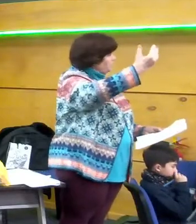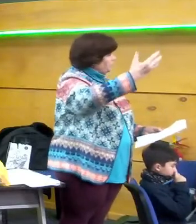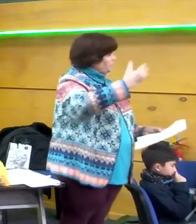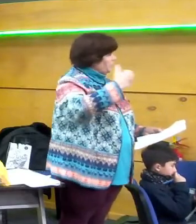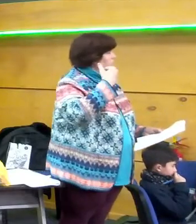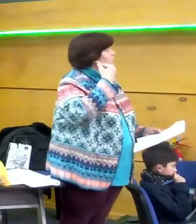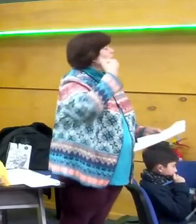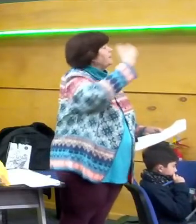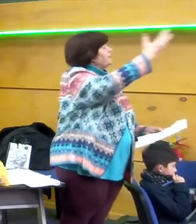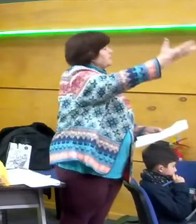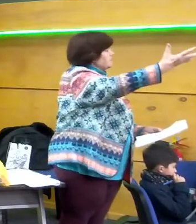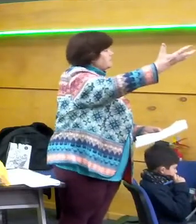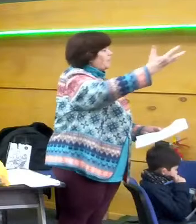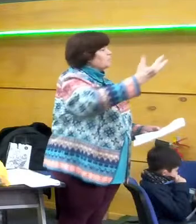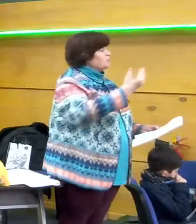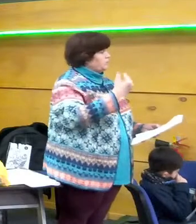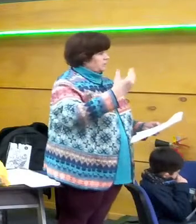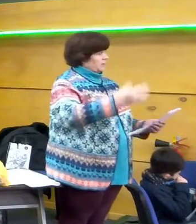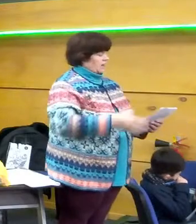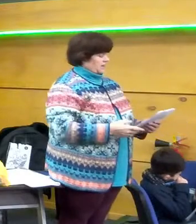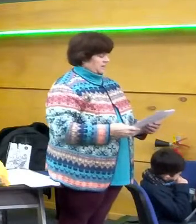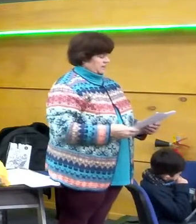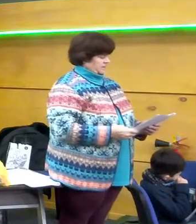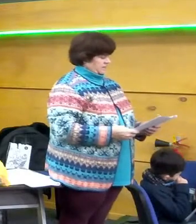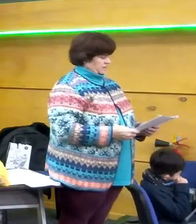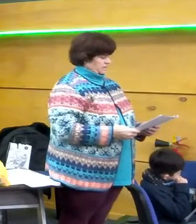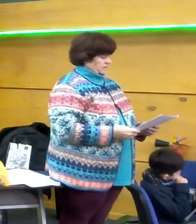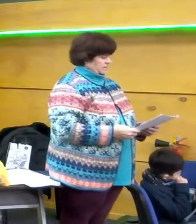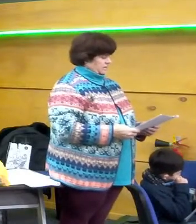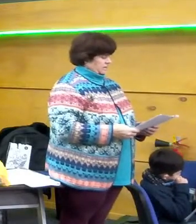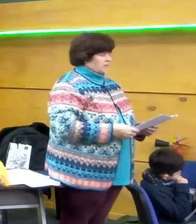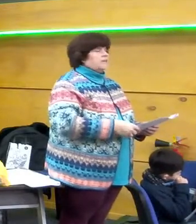the end of a phrase so that they established eye contact?